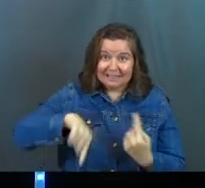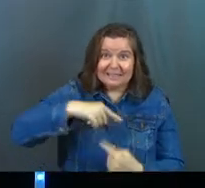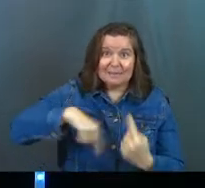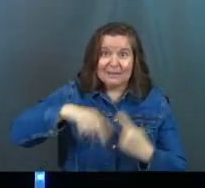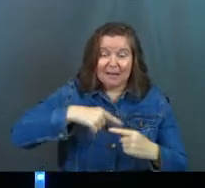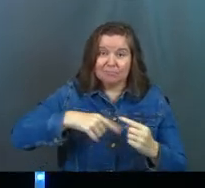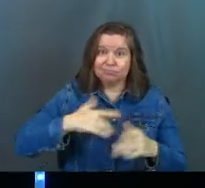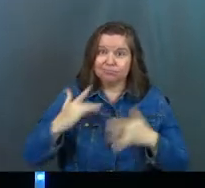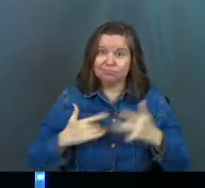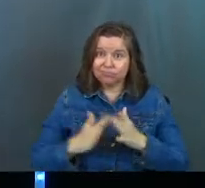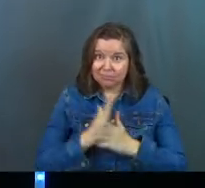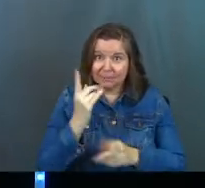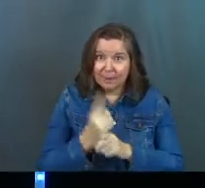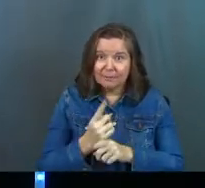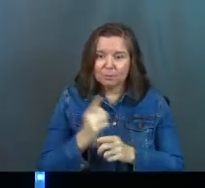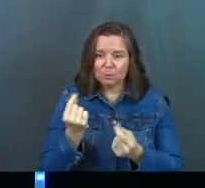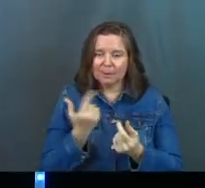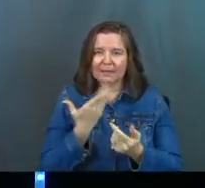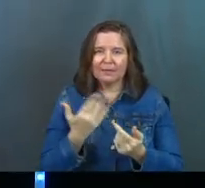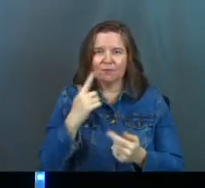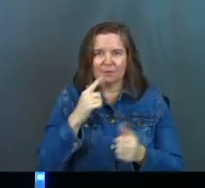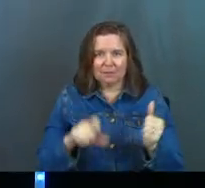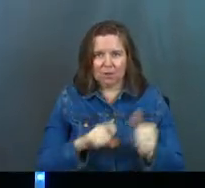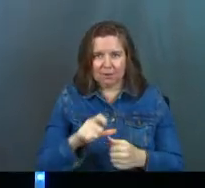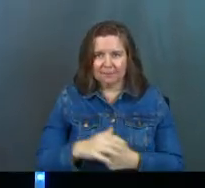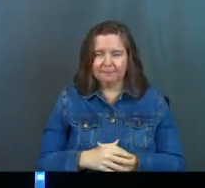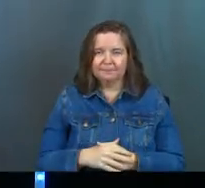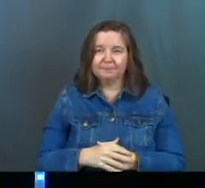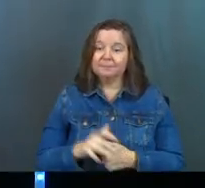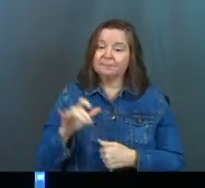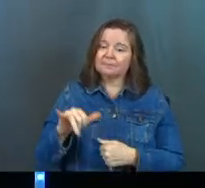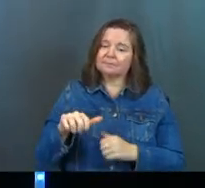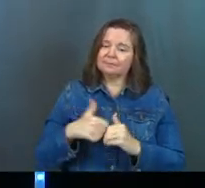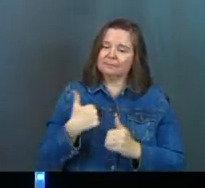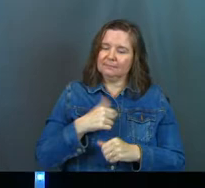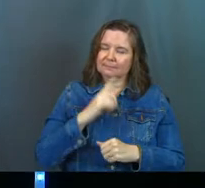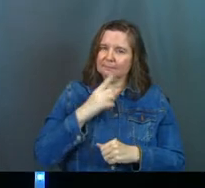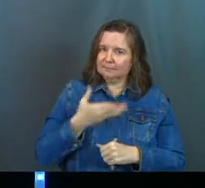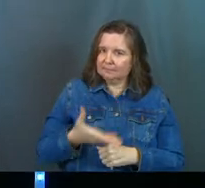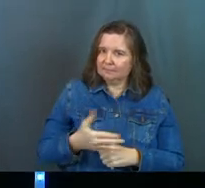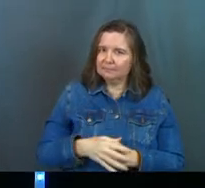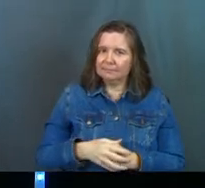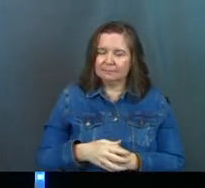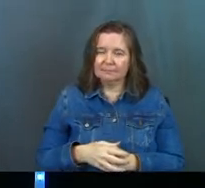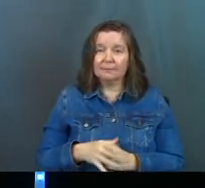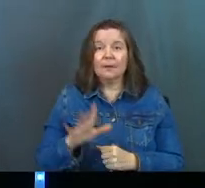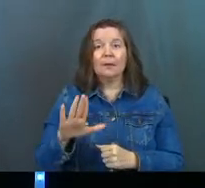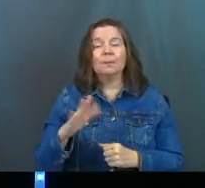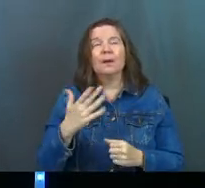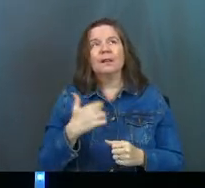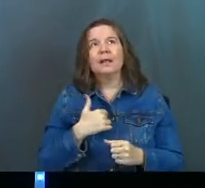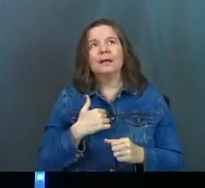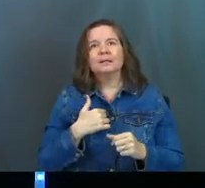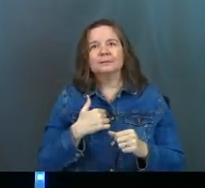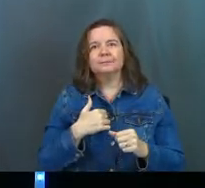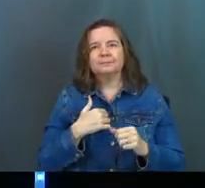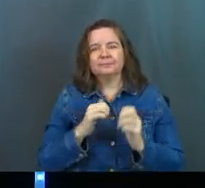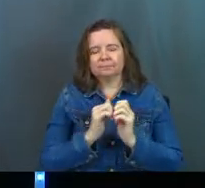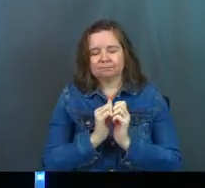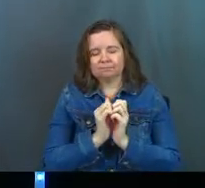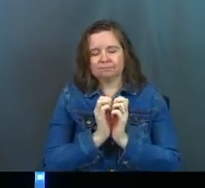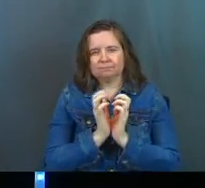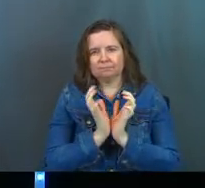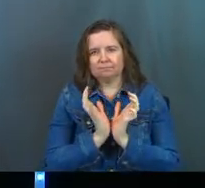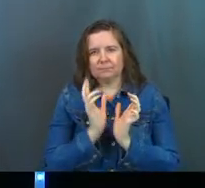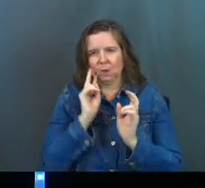not? Doing all kinds of stuff for each other. That's just how we are there. But let's peel back a few